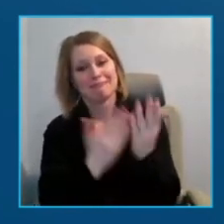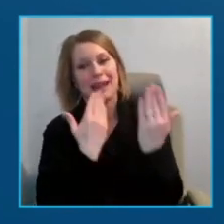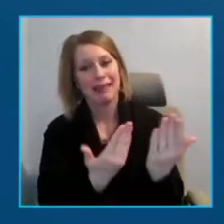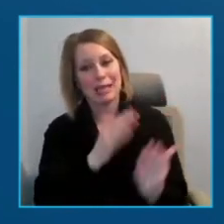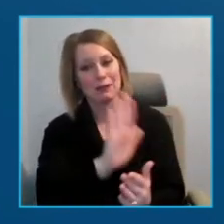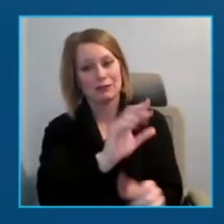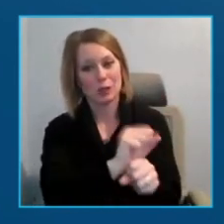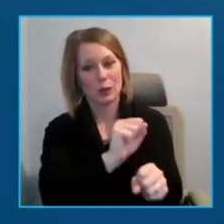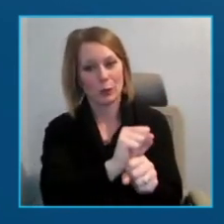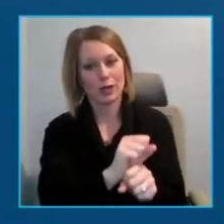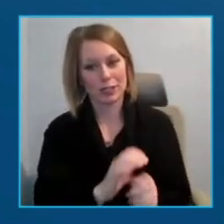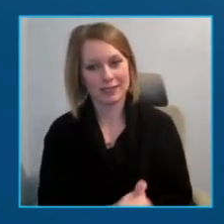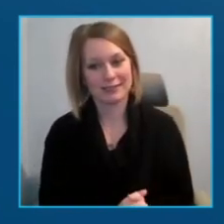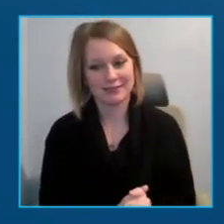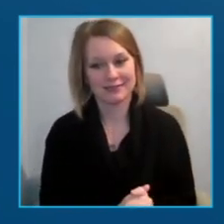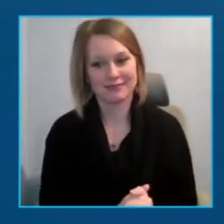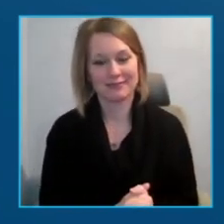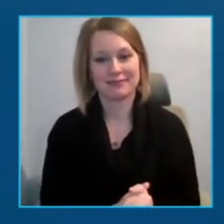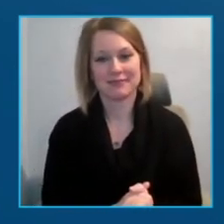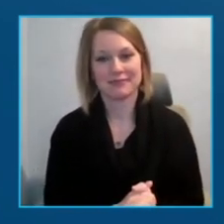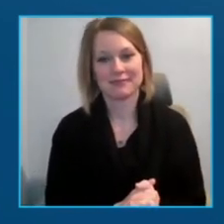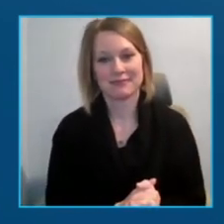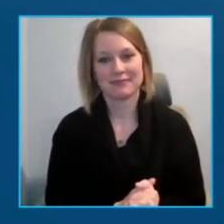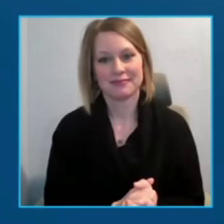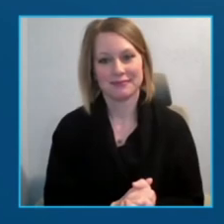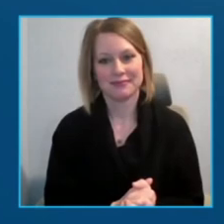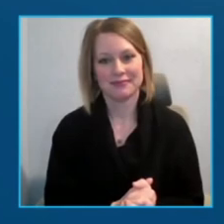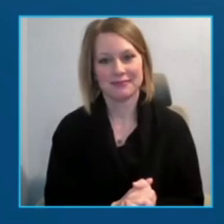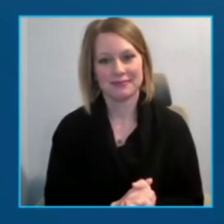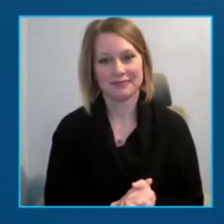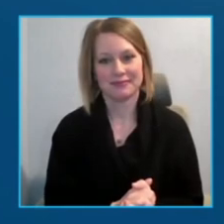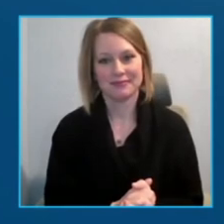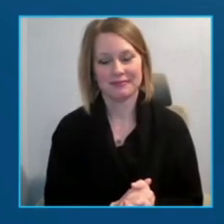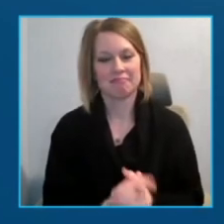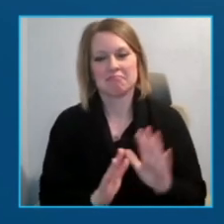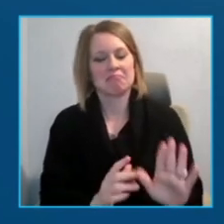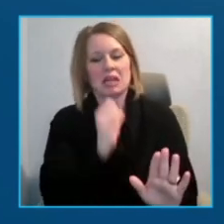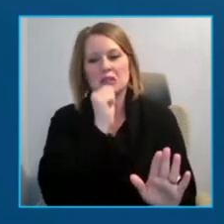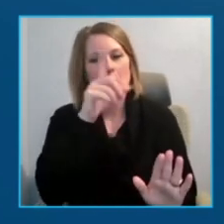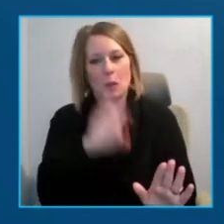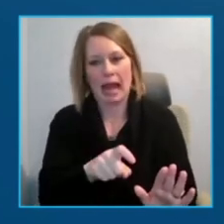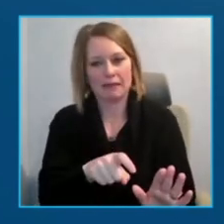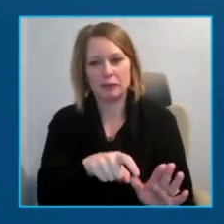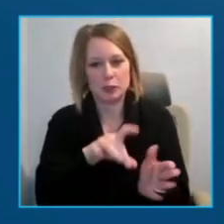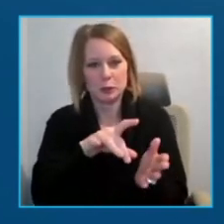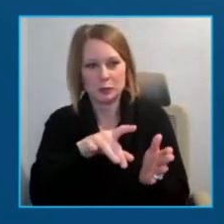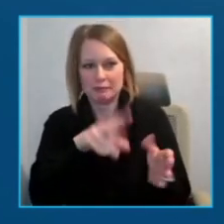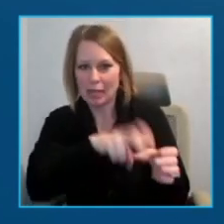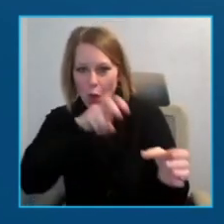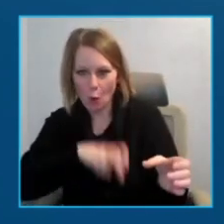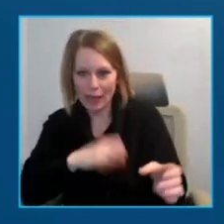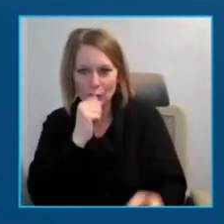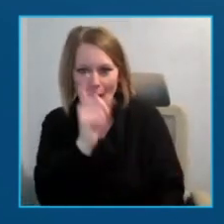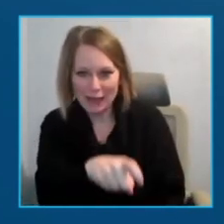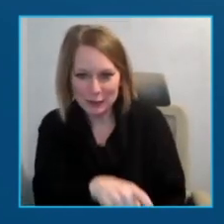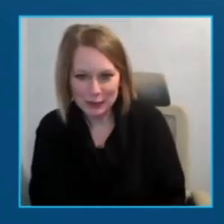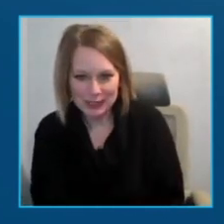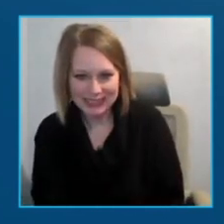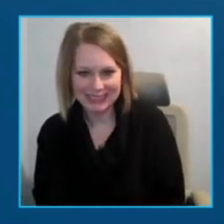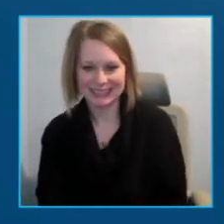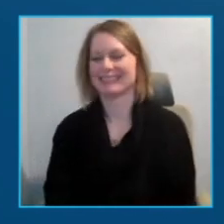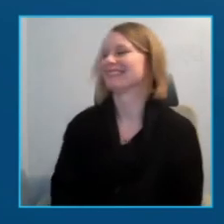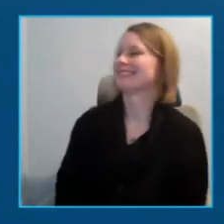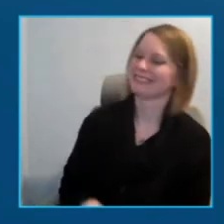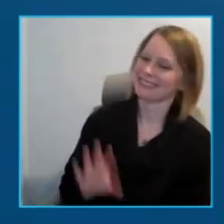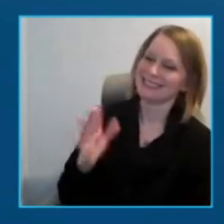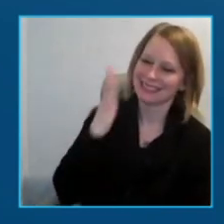And as I said earlier, you don't really get to go away. Yeah. Okay. Well, no, happy to help any way I